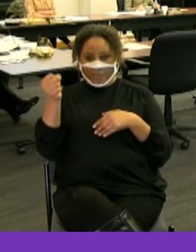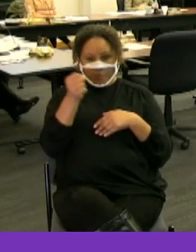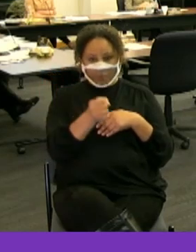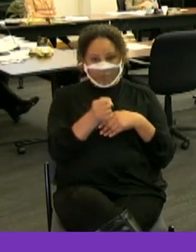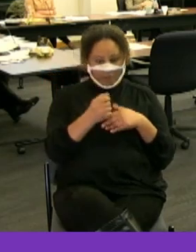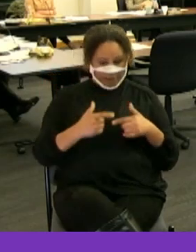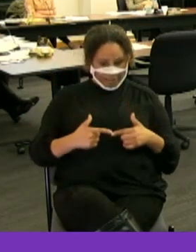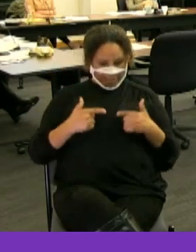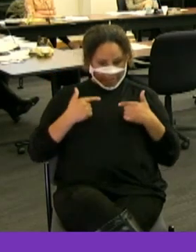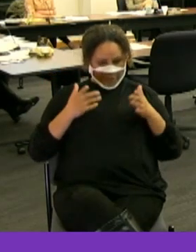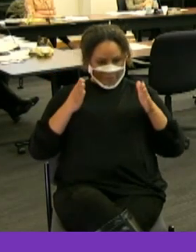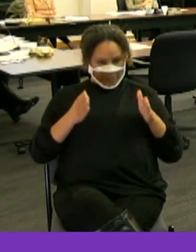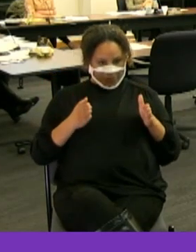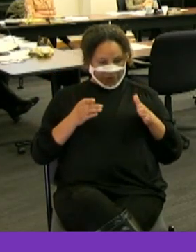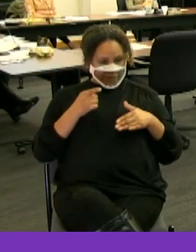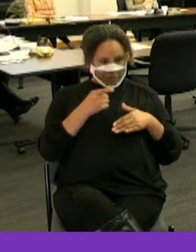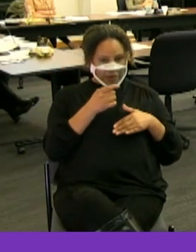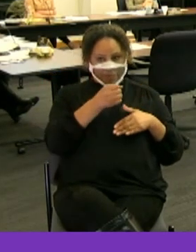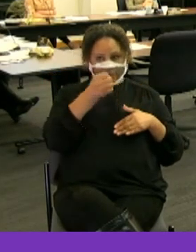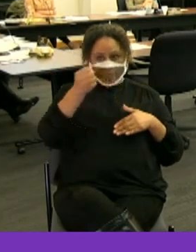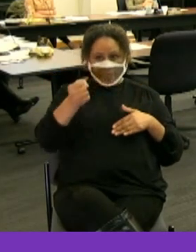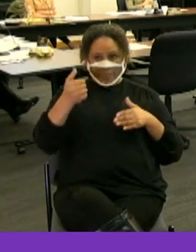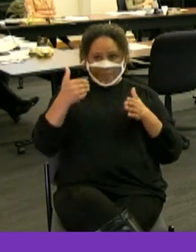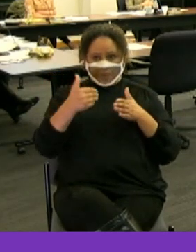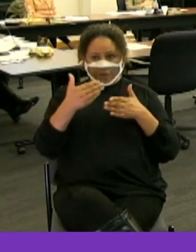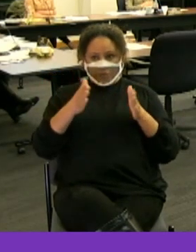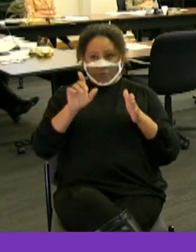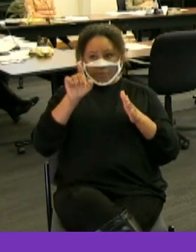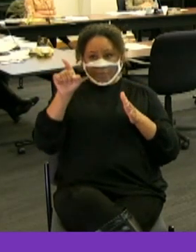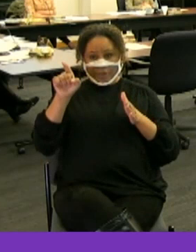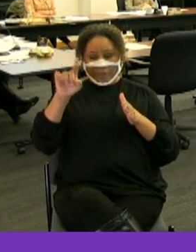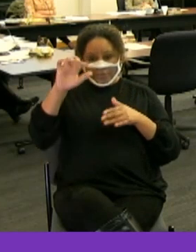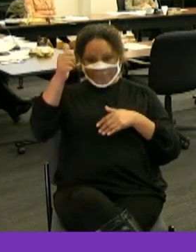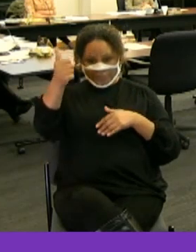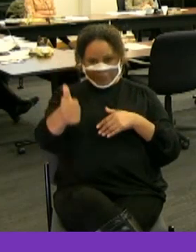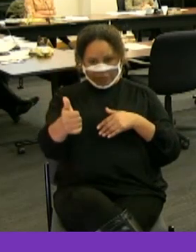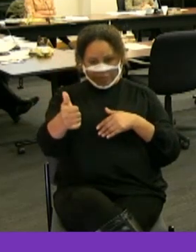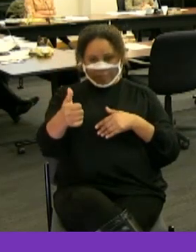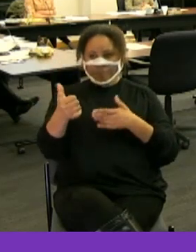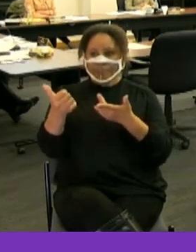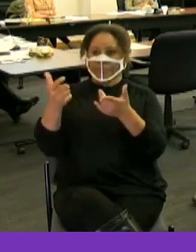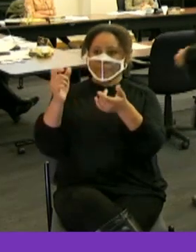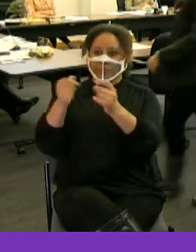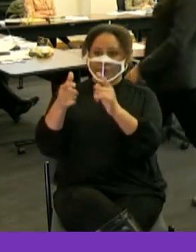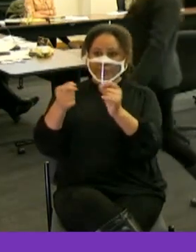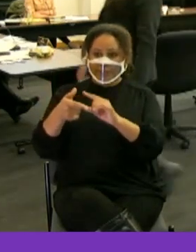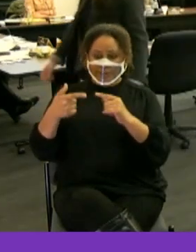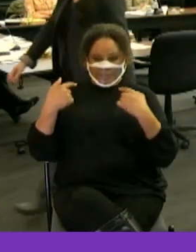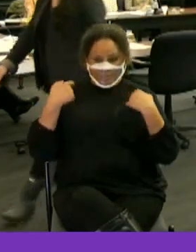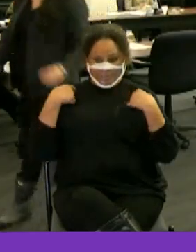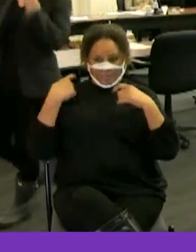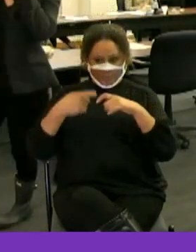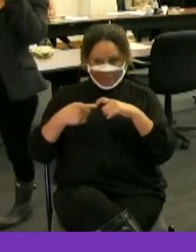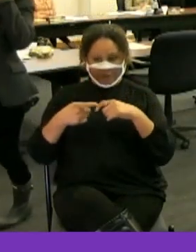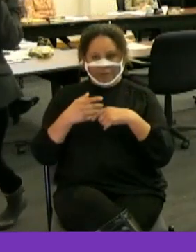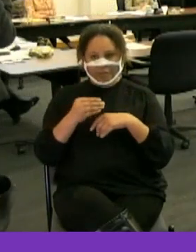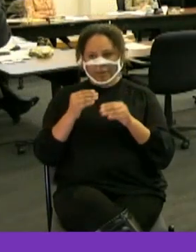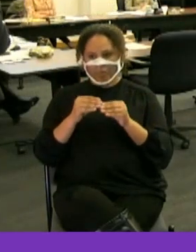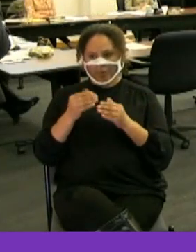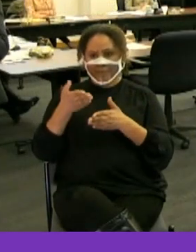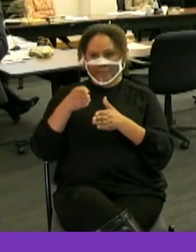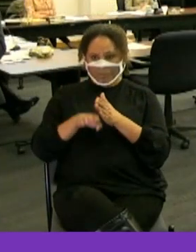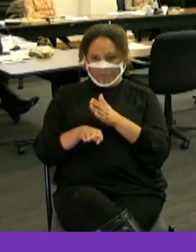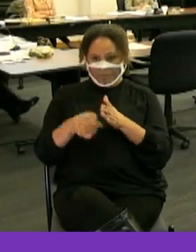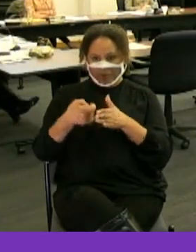room next door, and that being more cost effective. You know, with us, you know, with all of the